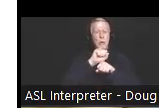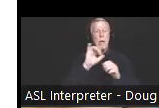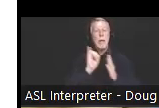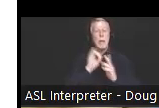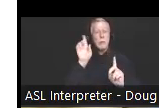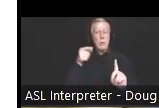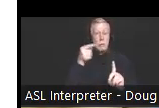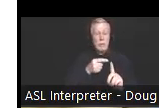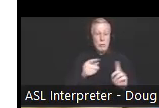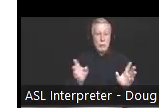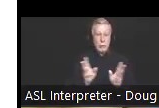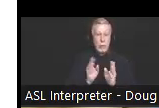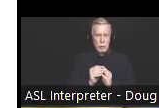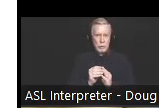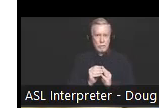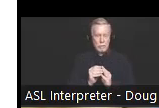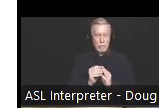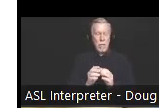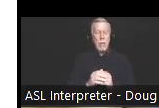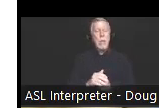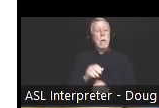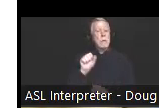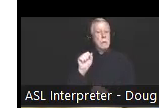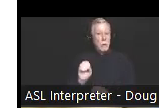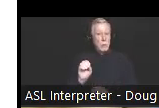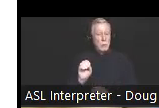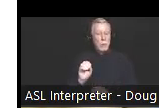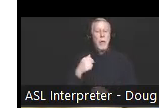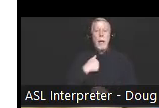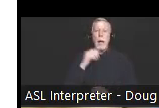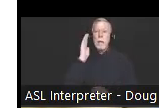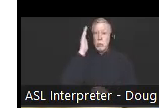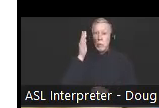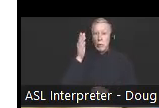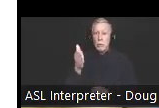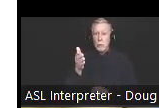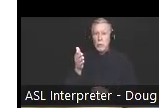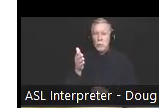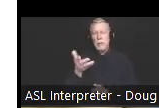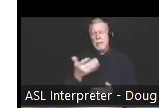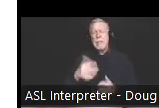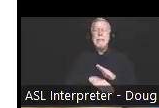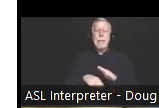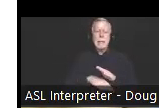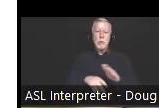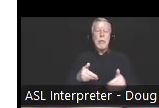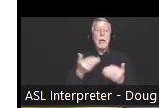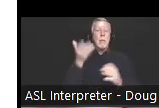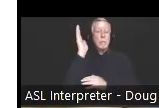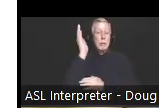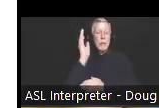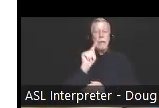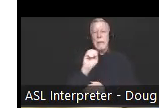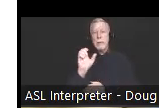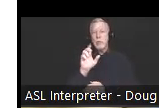particular session. So I'm going to essentially present a toolkit